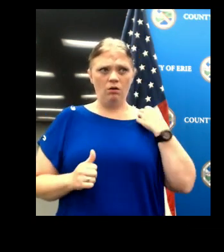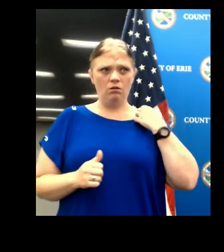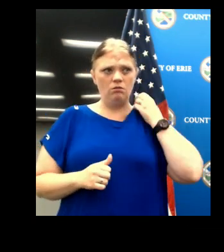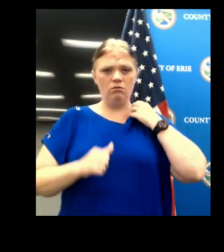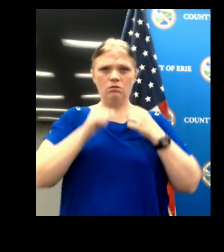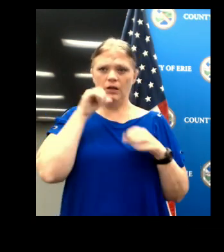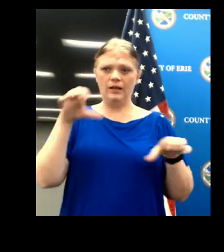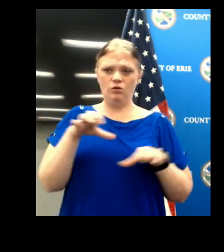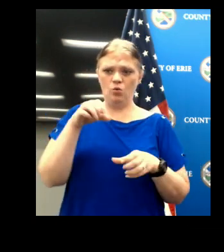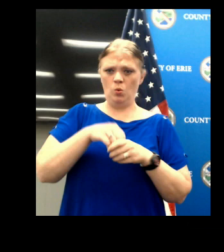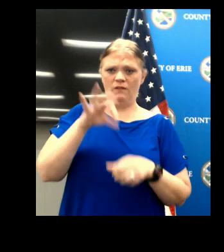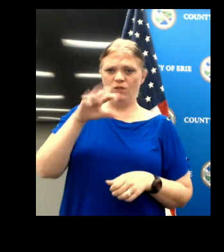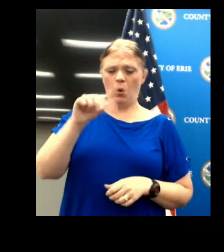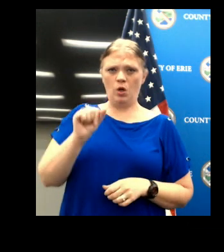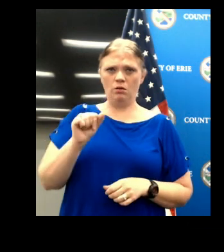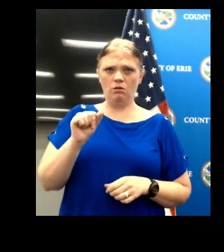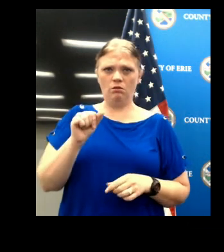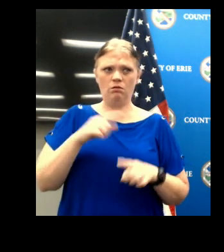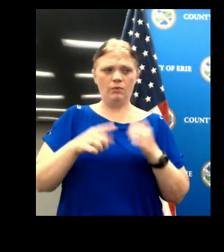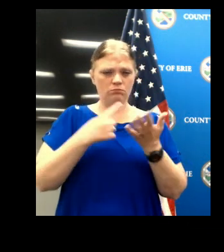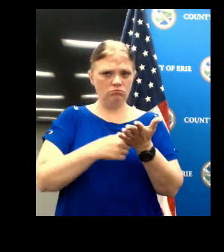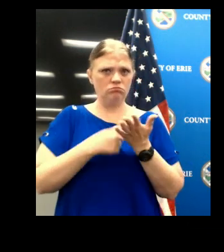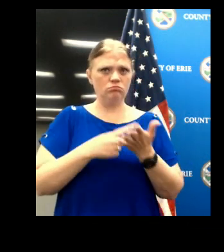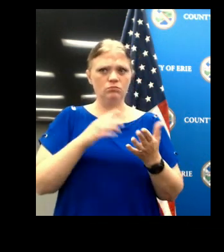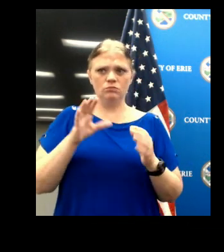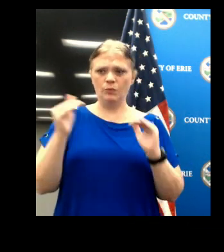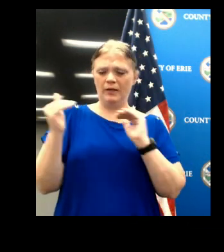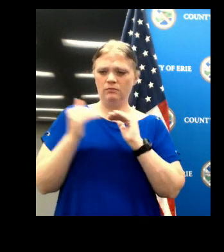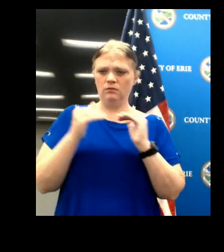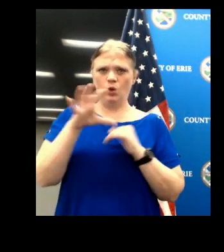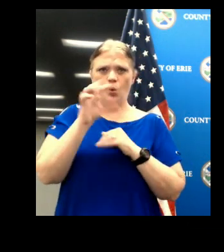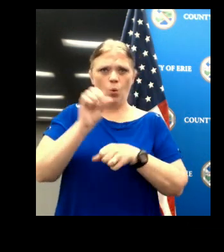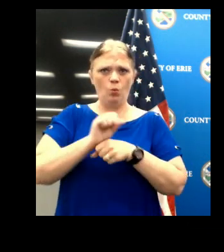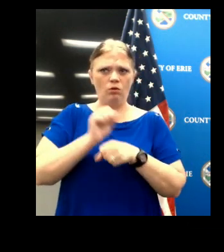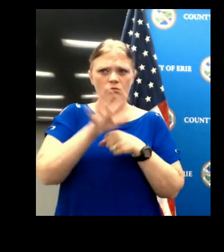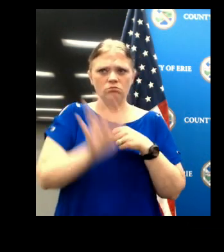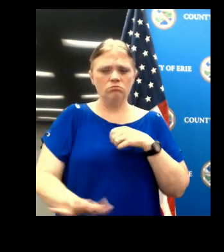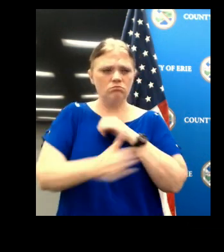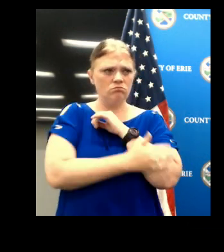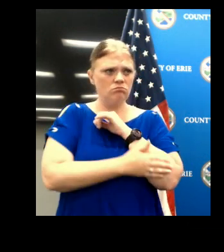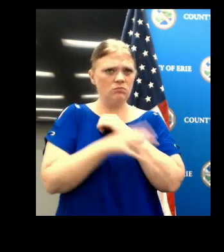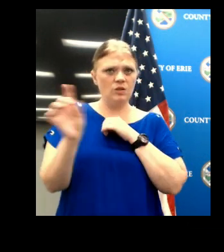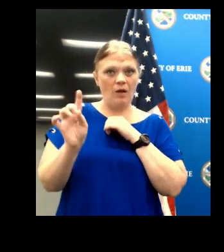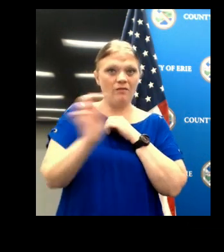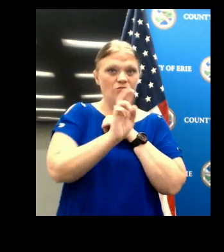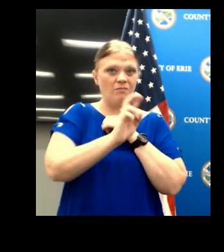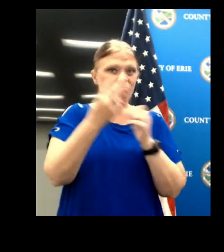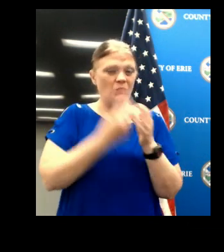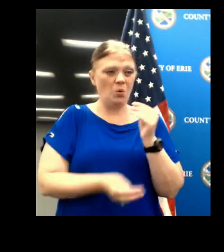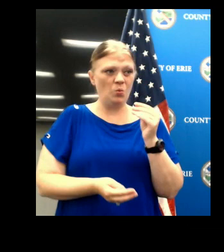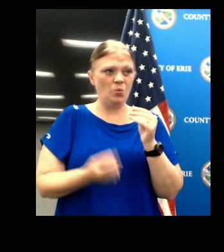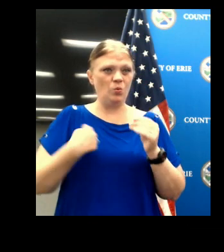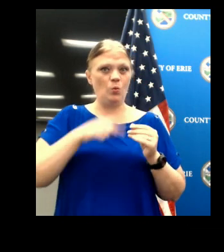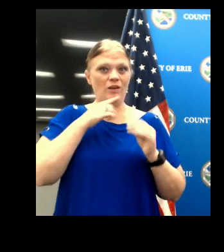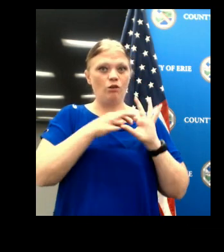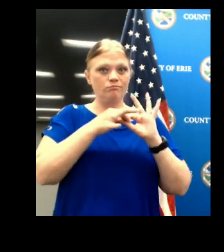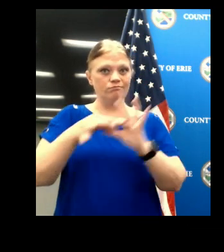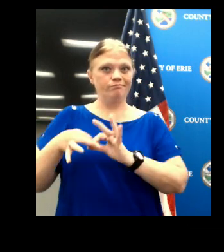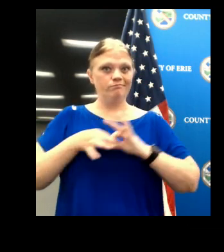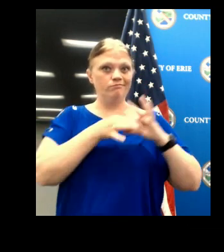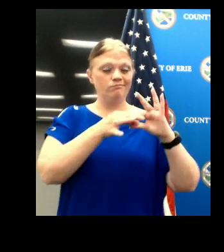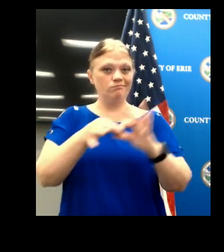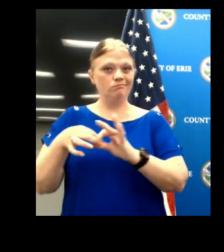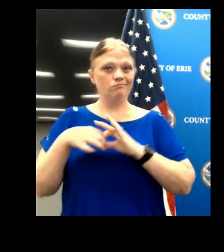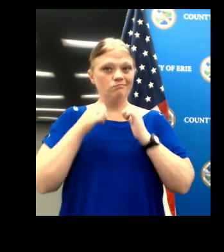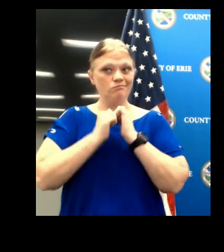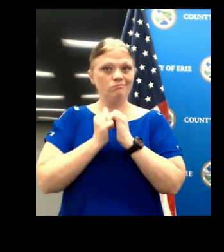do this in Florida, but I talked to my colleagues across the country, Democratic and Republican, and we are united